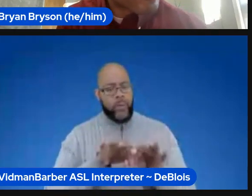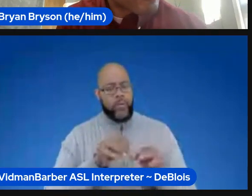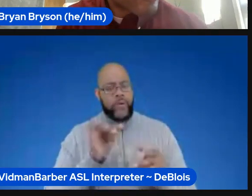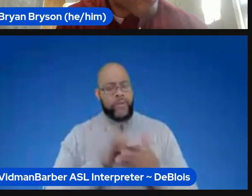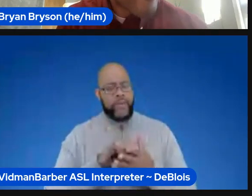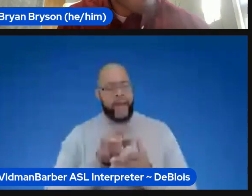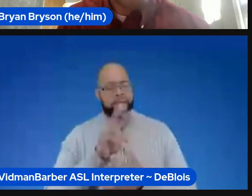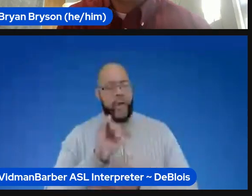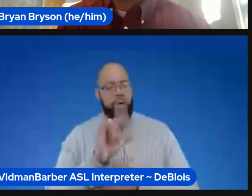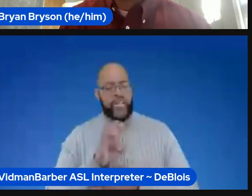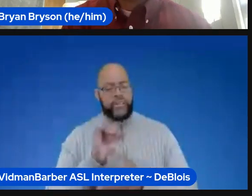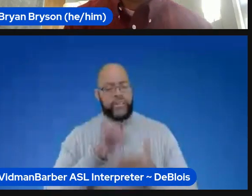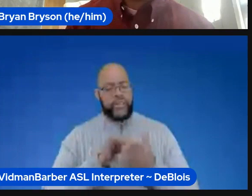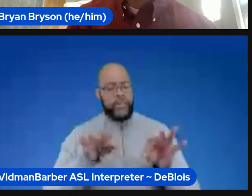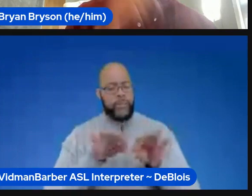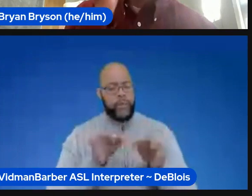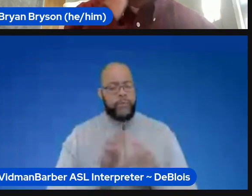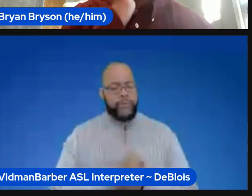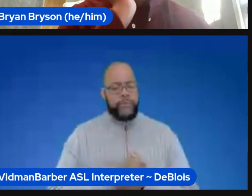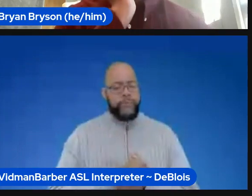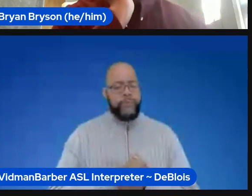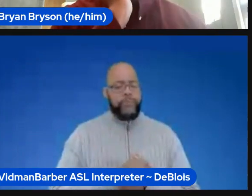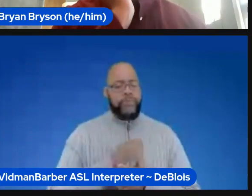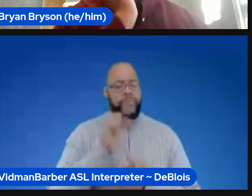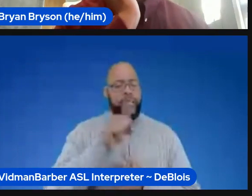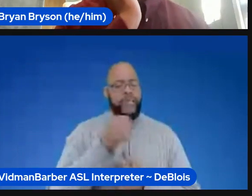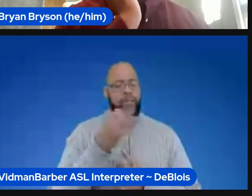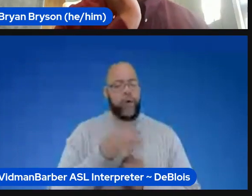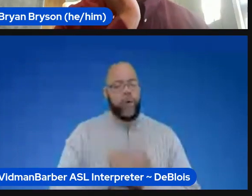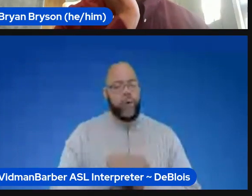important? Yeah. So